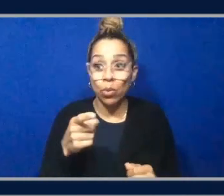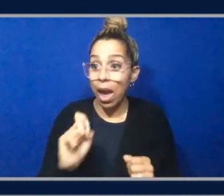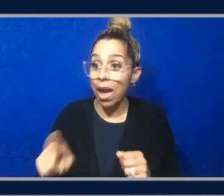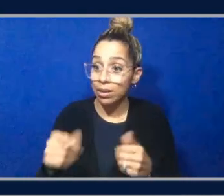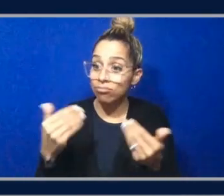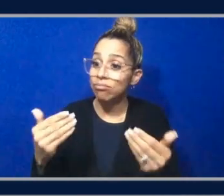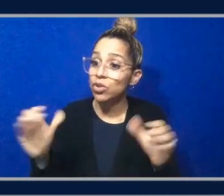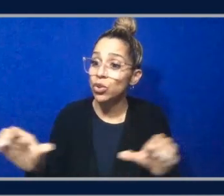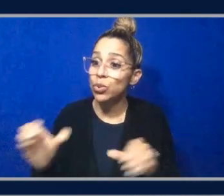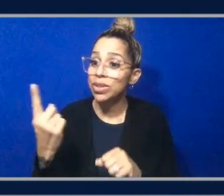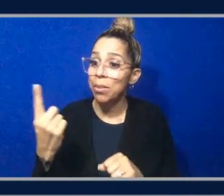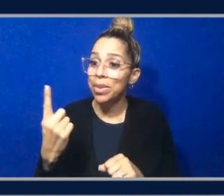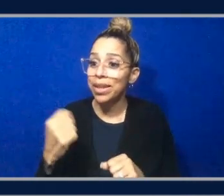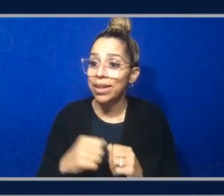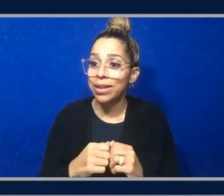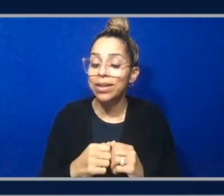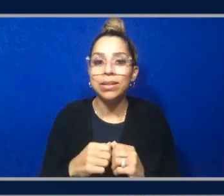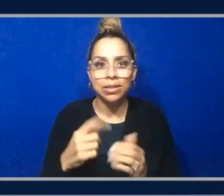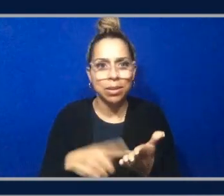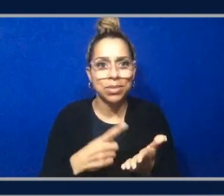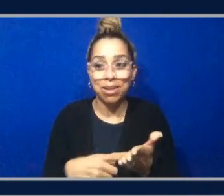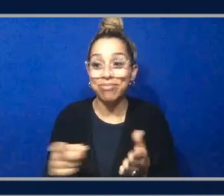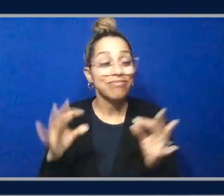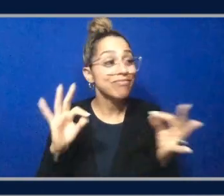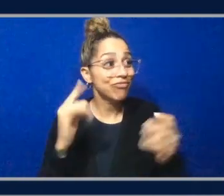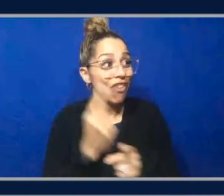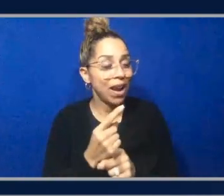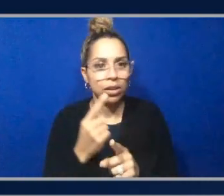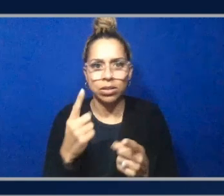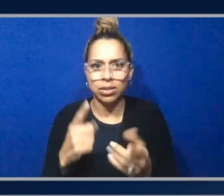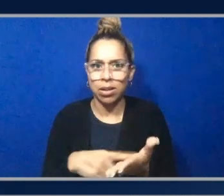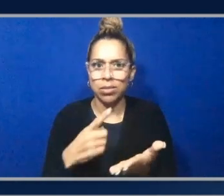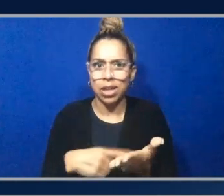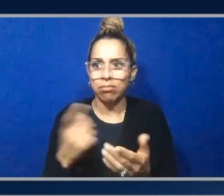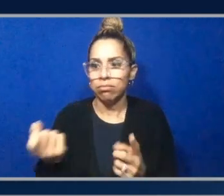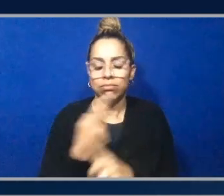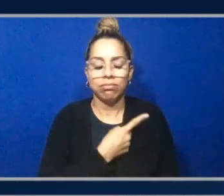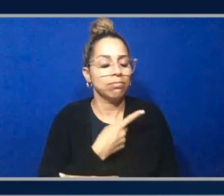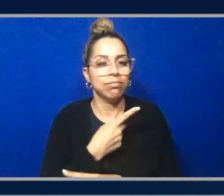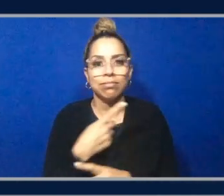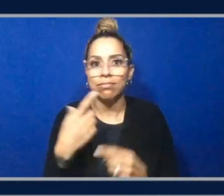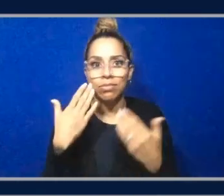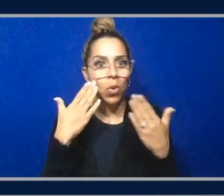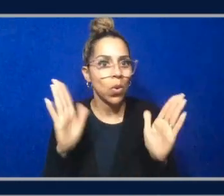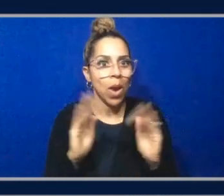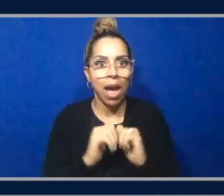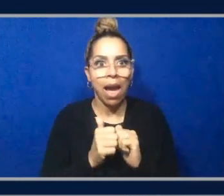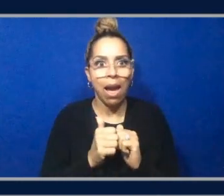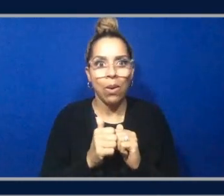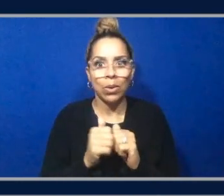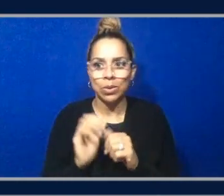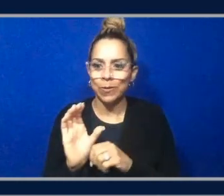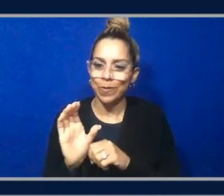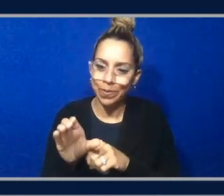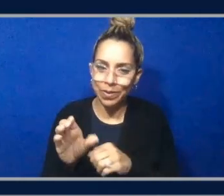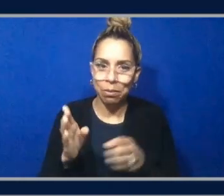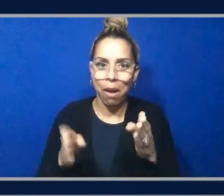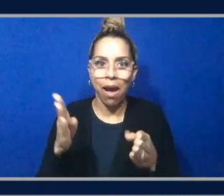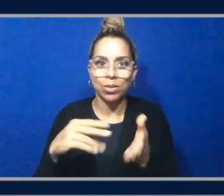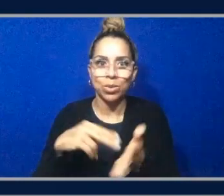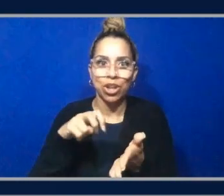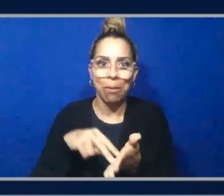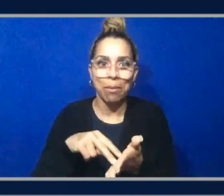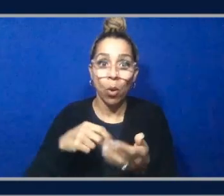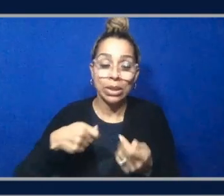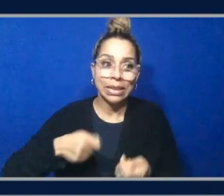even sometimes it might get it right, but sometimes it might not even find the way to actually make the bot jump Okay. or do an action like dig